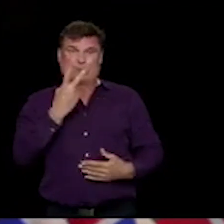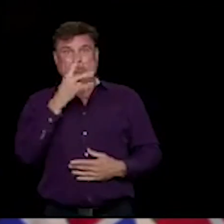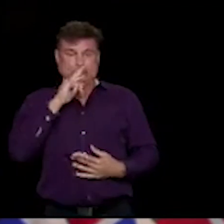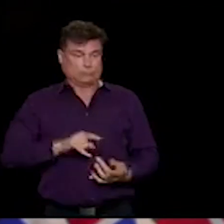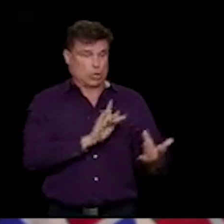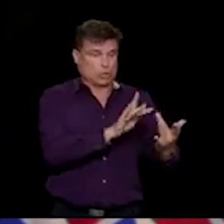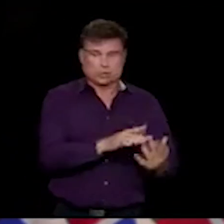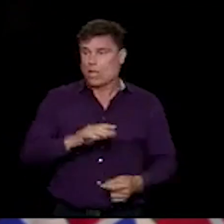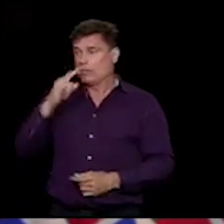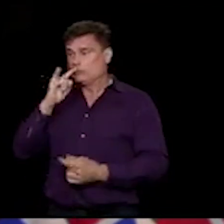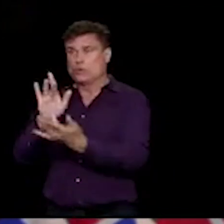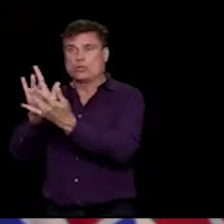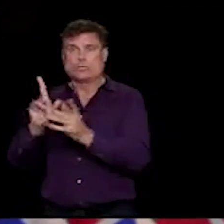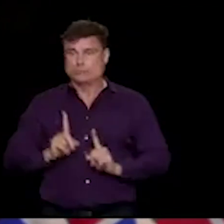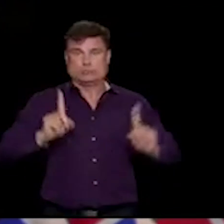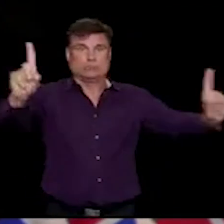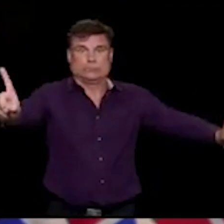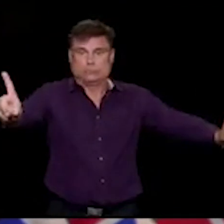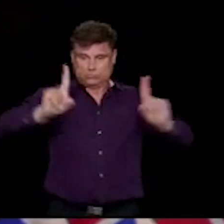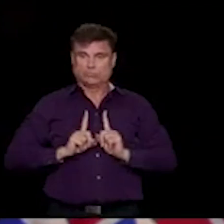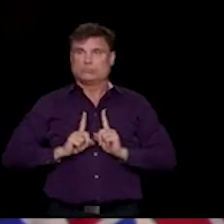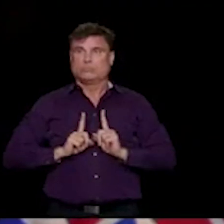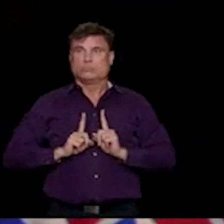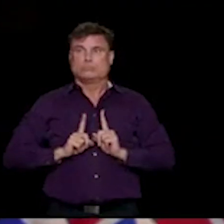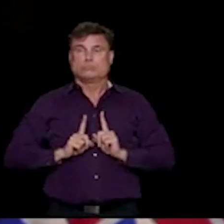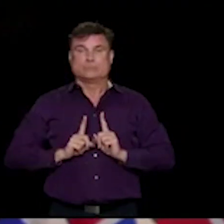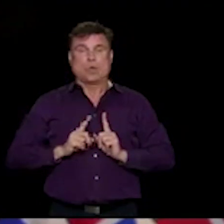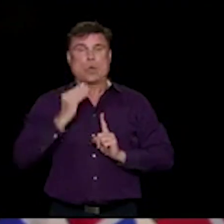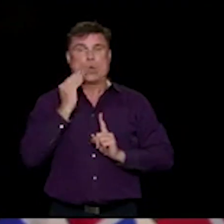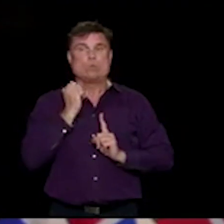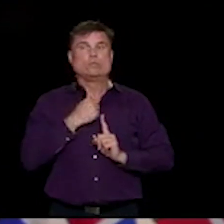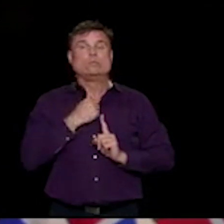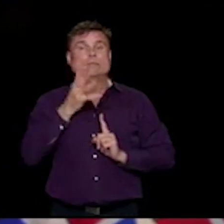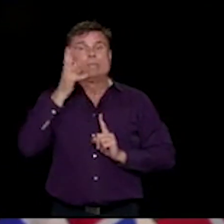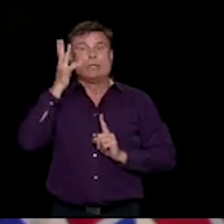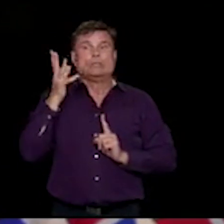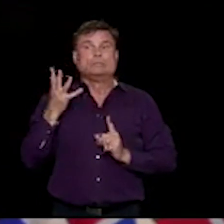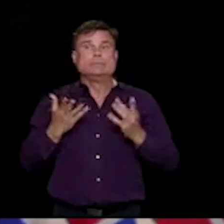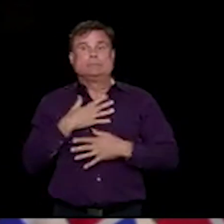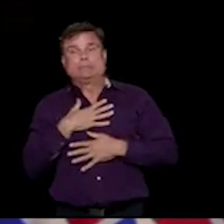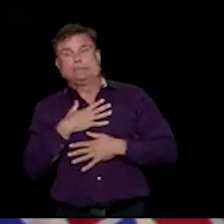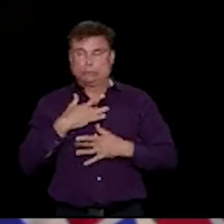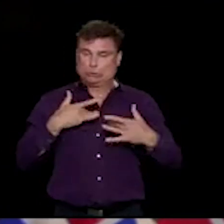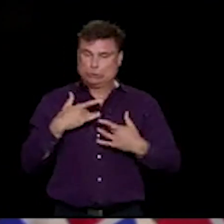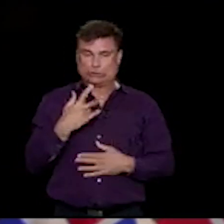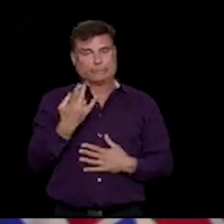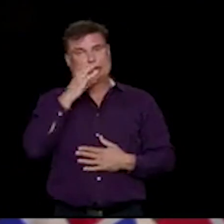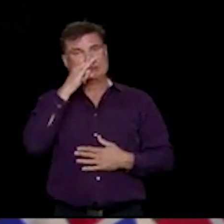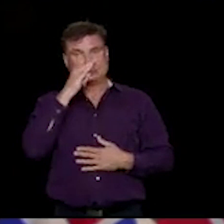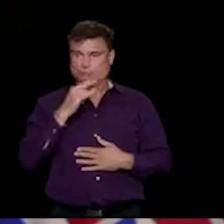settings with the very real risks that we know that children are experiencing now from being out of in-classroom